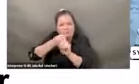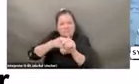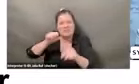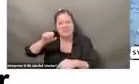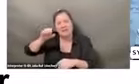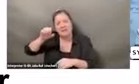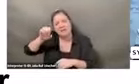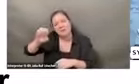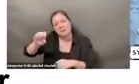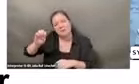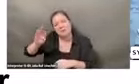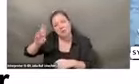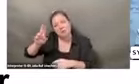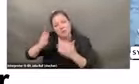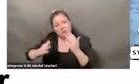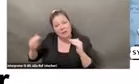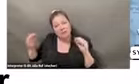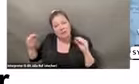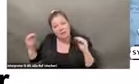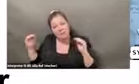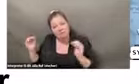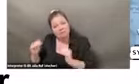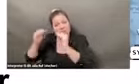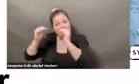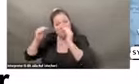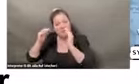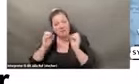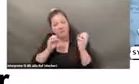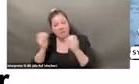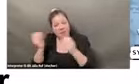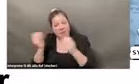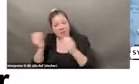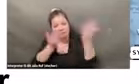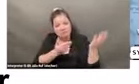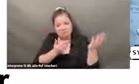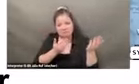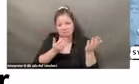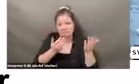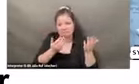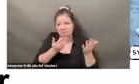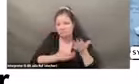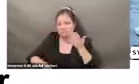that? We didn't discuss it, but it's an interesting question, I think.